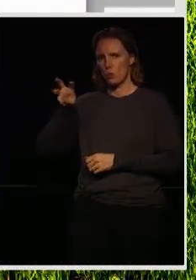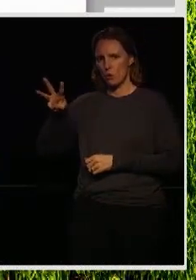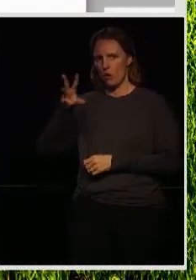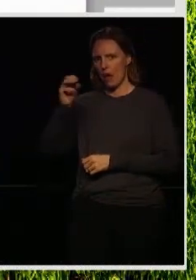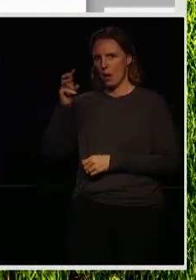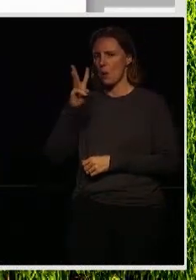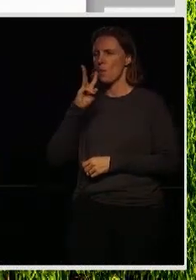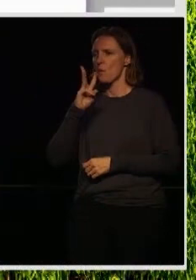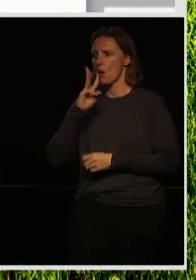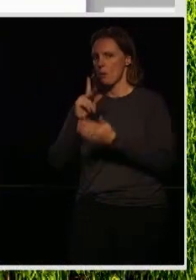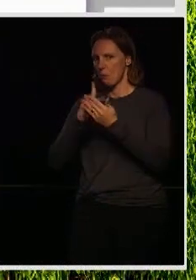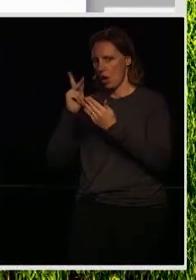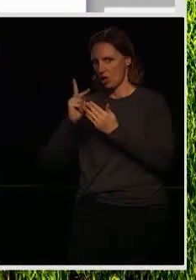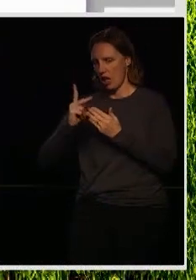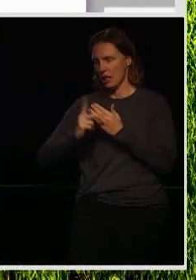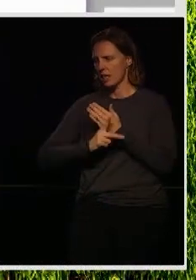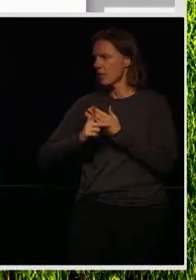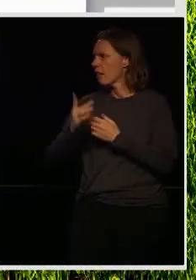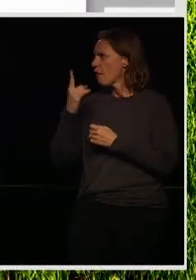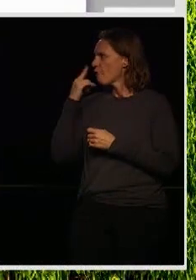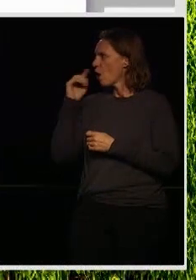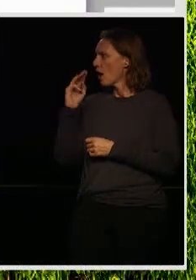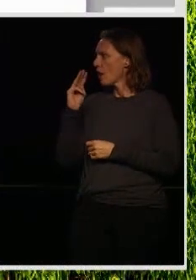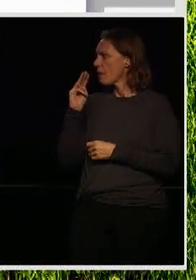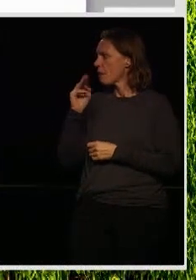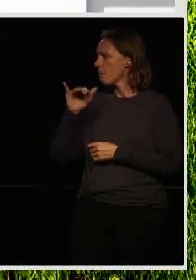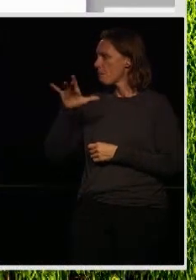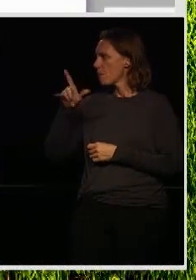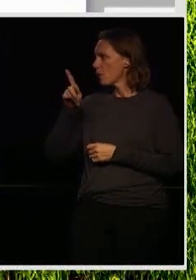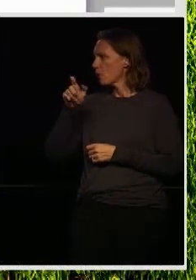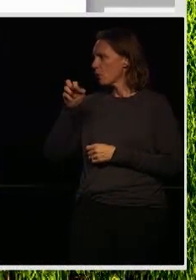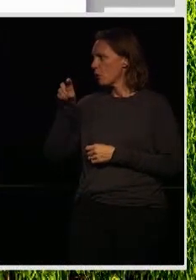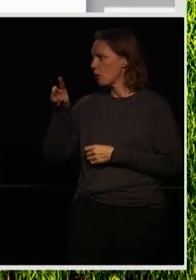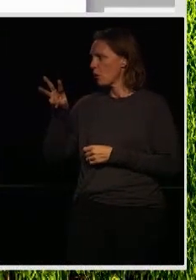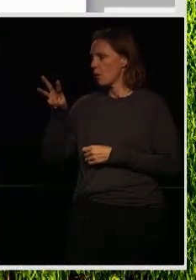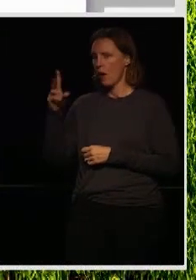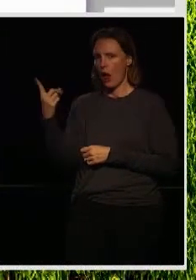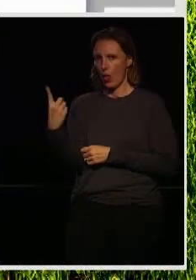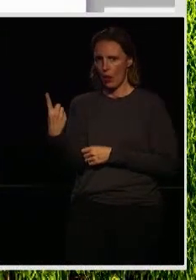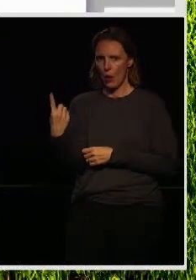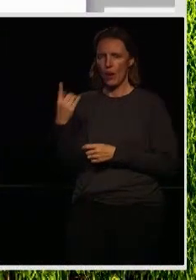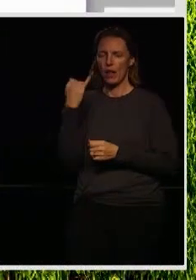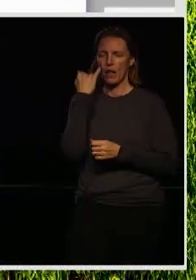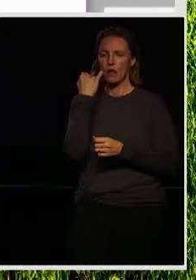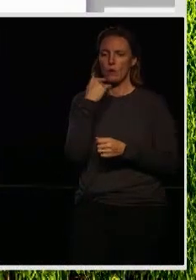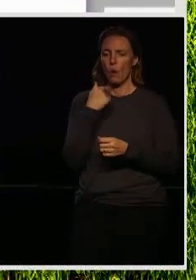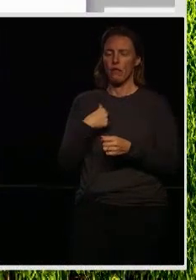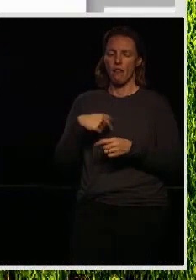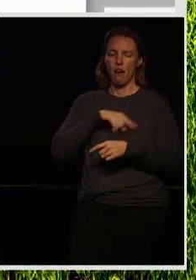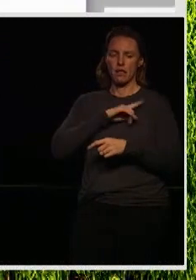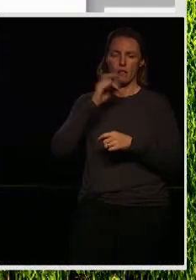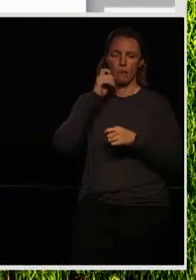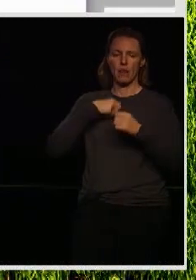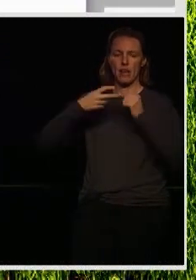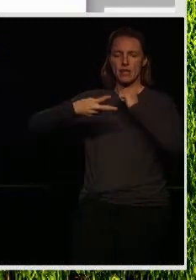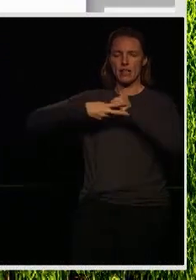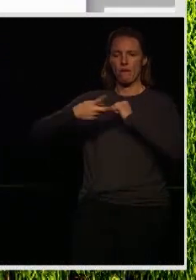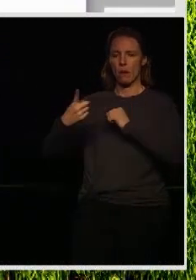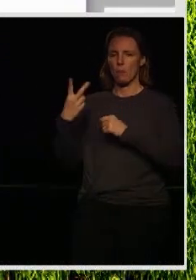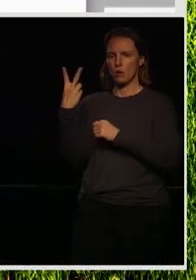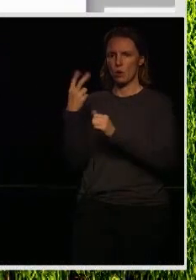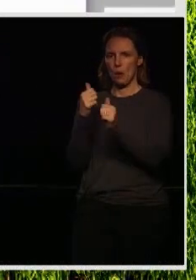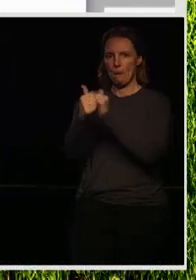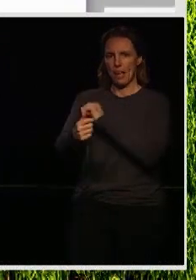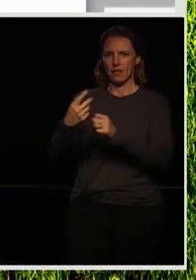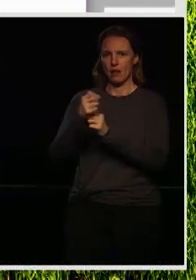water project. For the mildew project alone, they told us if we could save them 2 passes in the